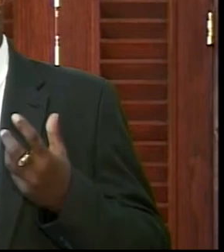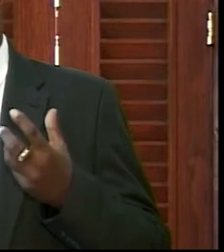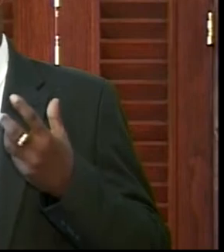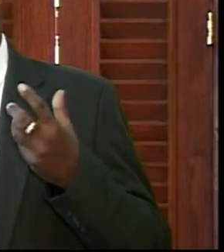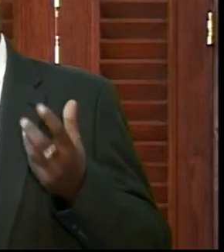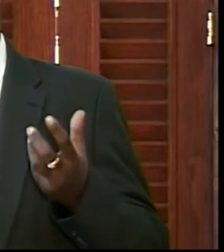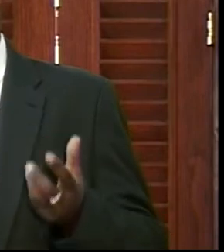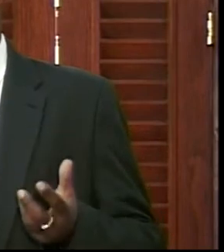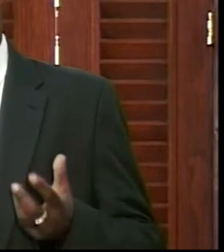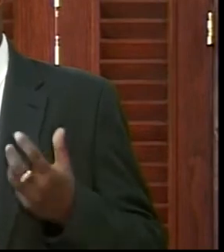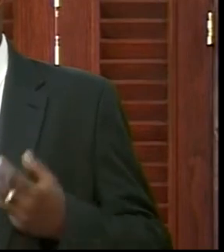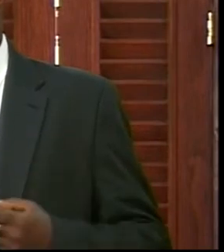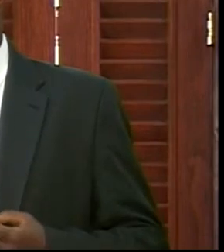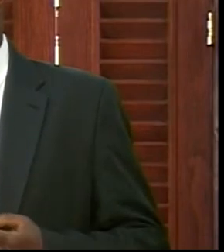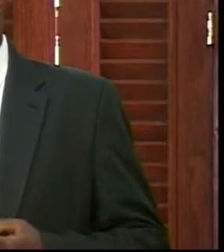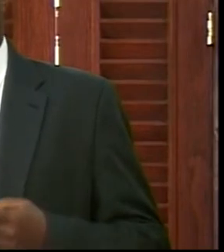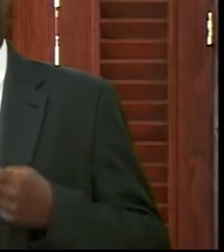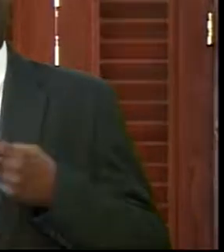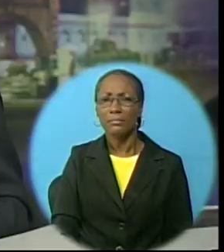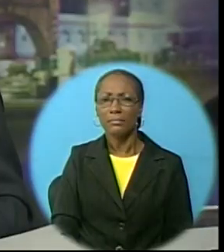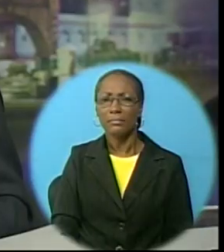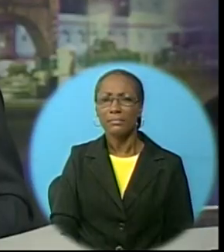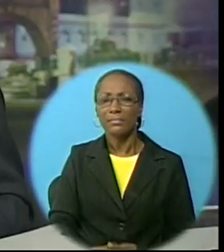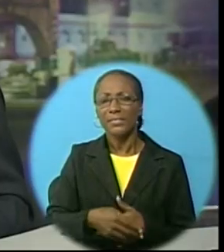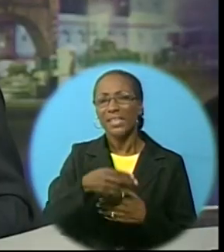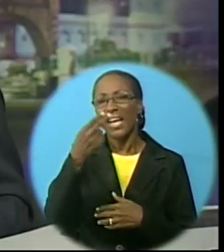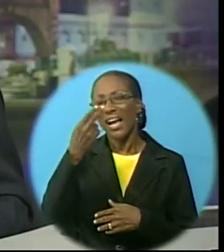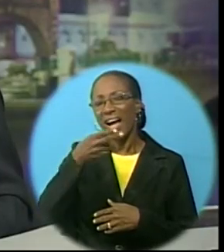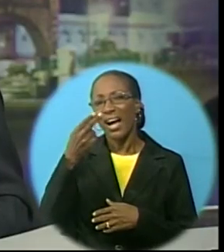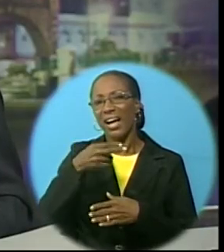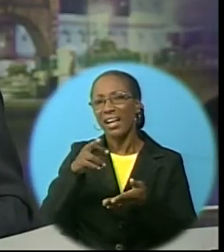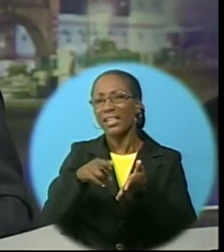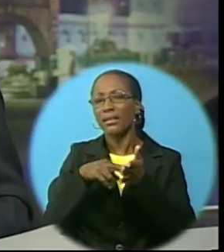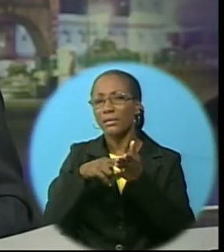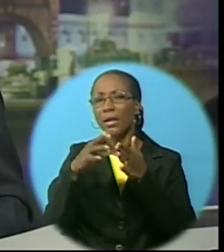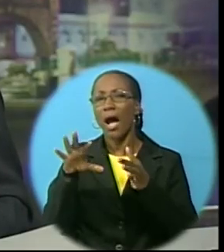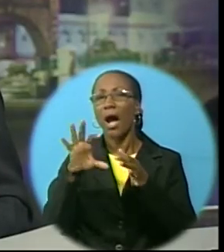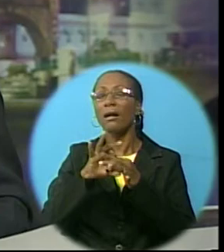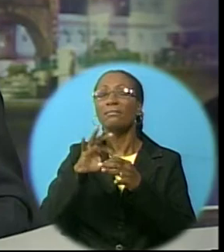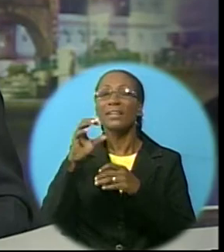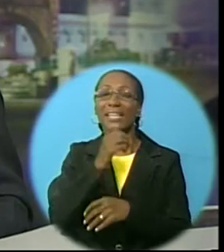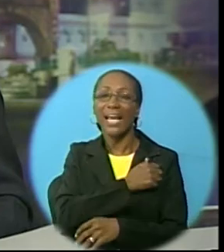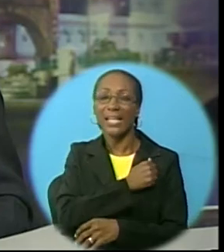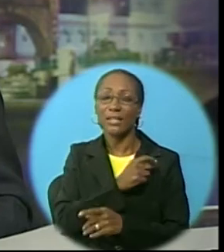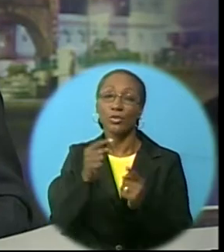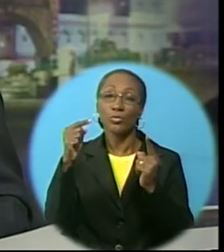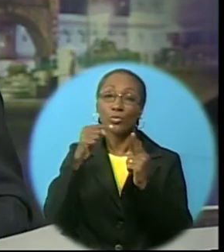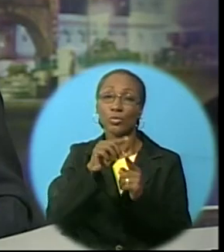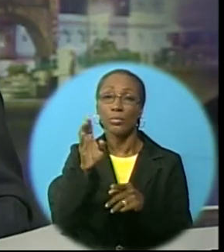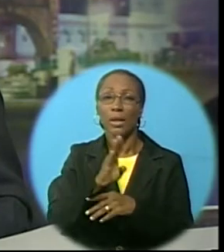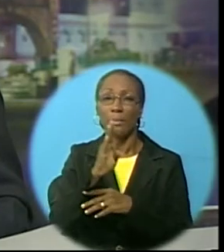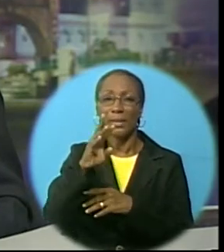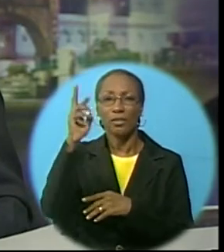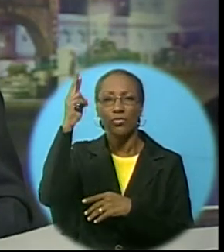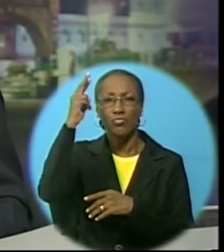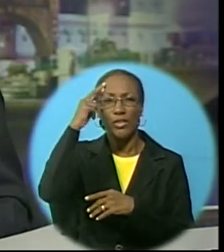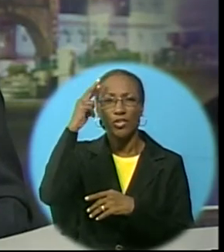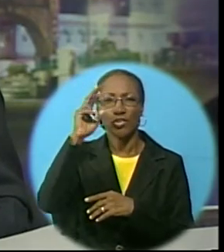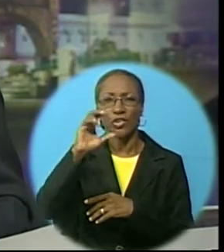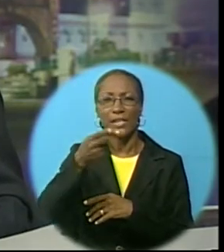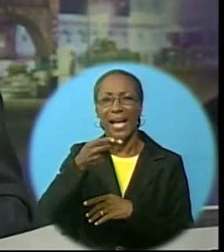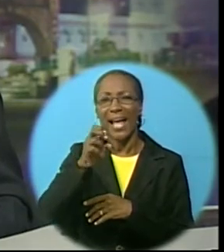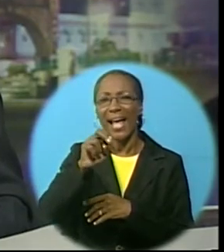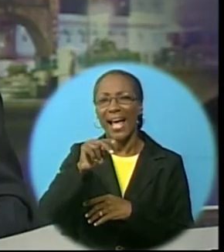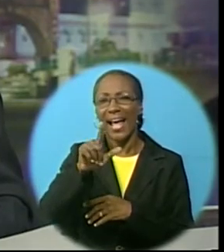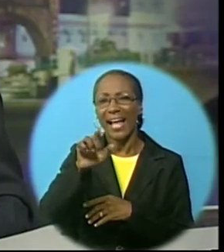we can just make a call across the waters. High Commissioner of Canada to Barbados, Richard Hanley, says his country has been seeing the